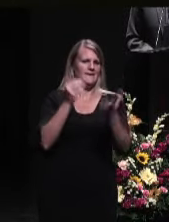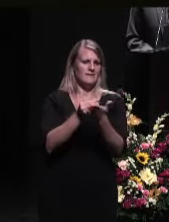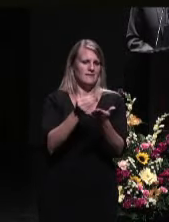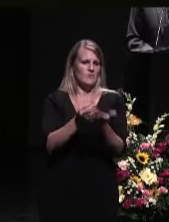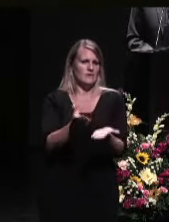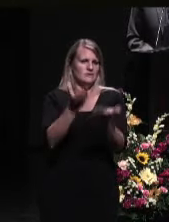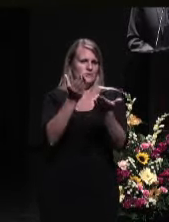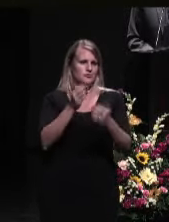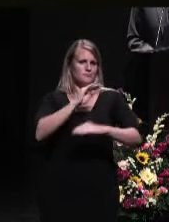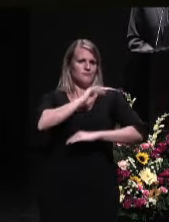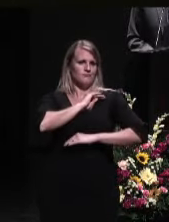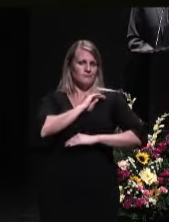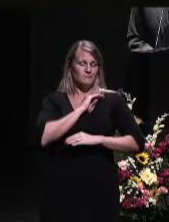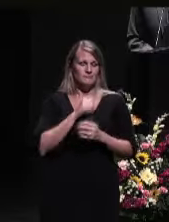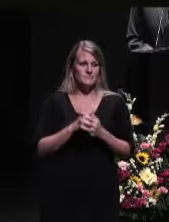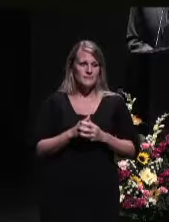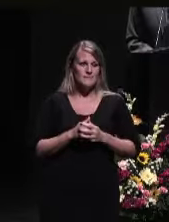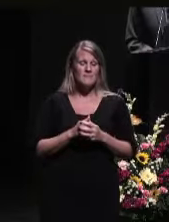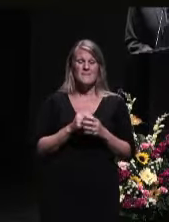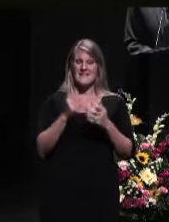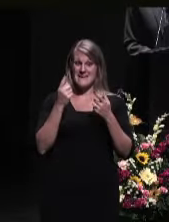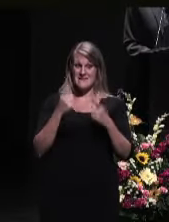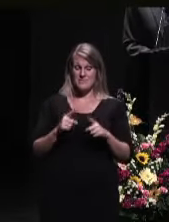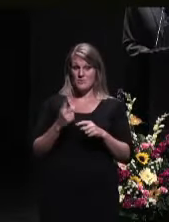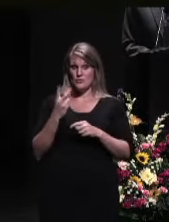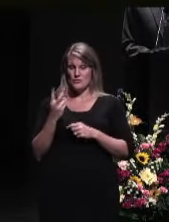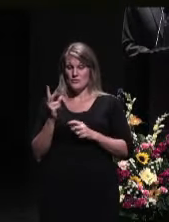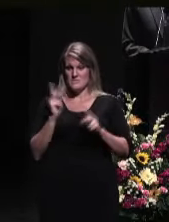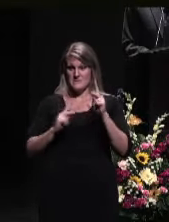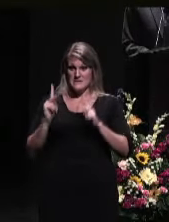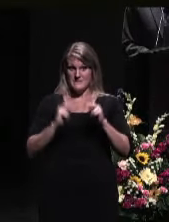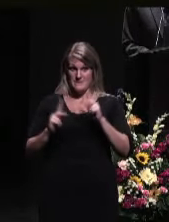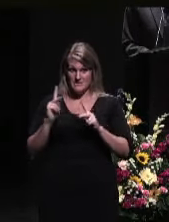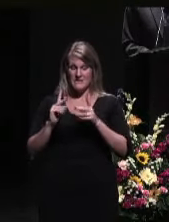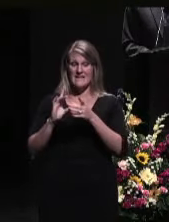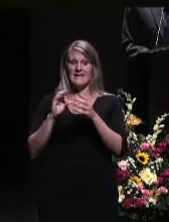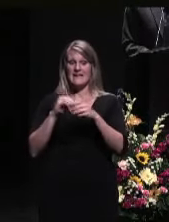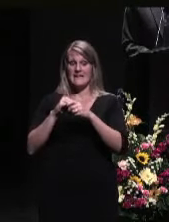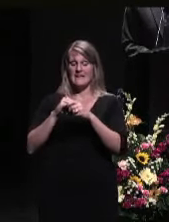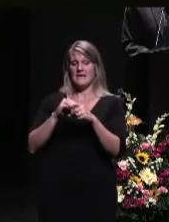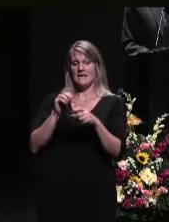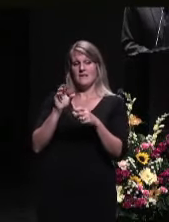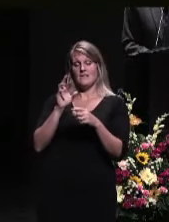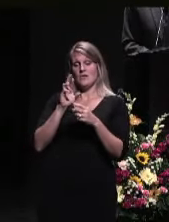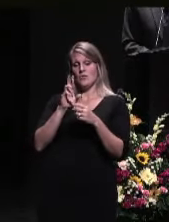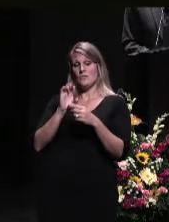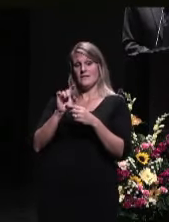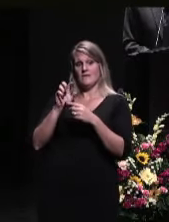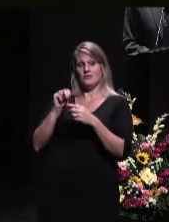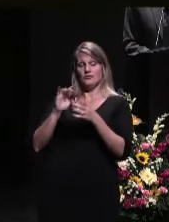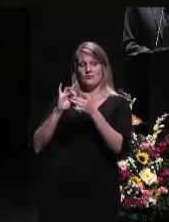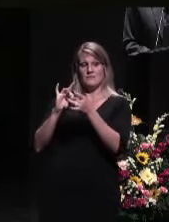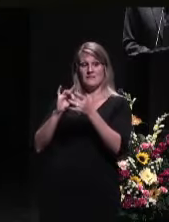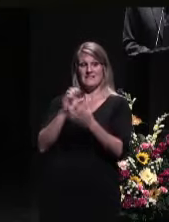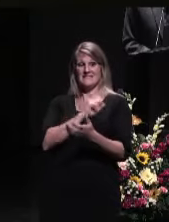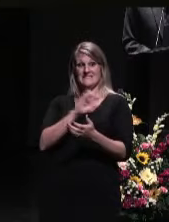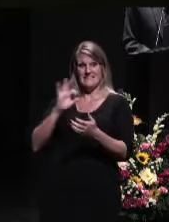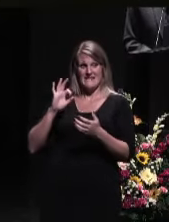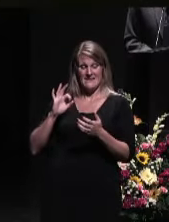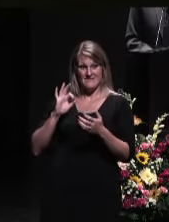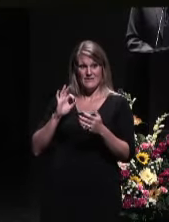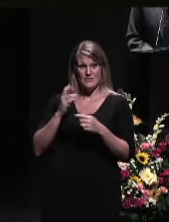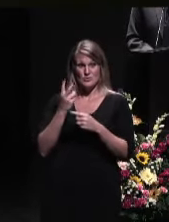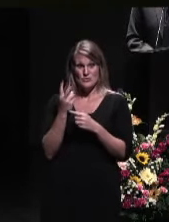with only two people more in the development and alumni relations staff compared to our previous campaign.